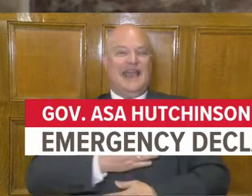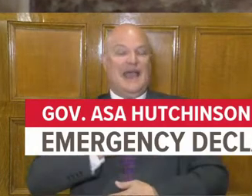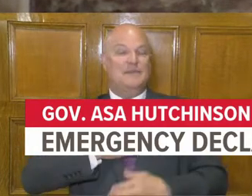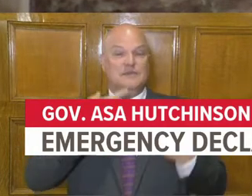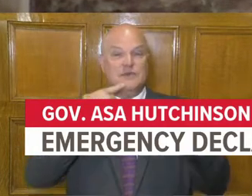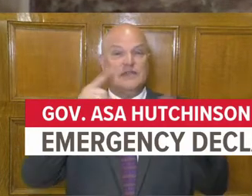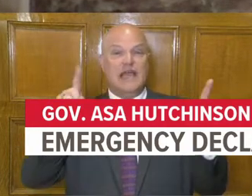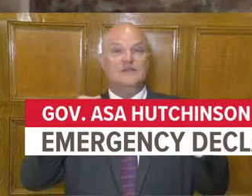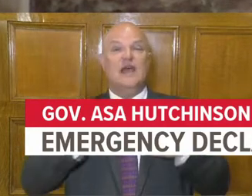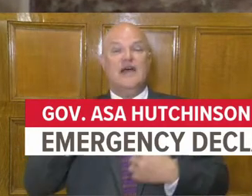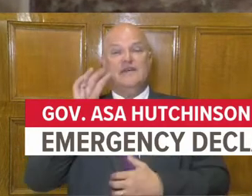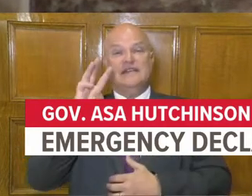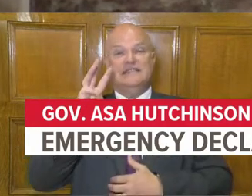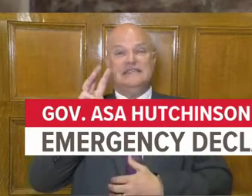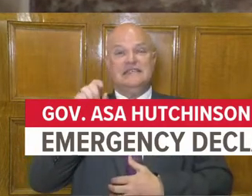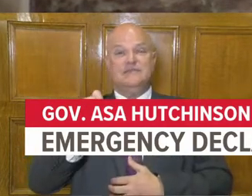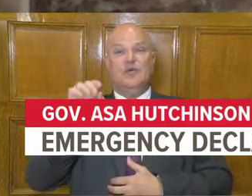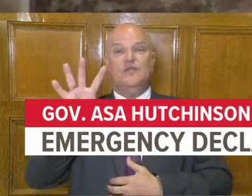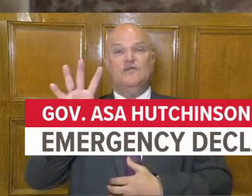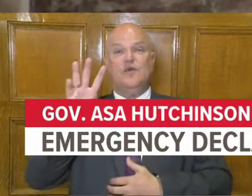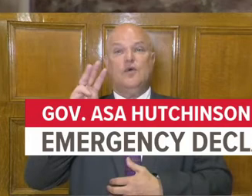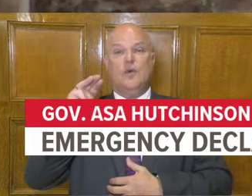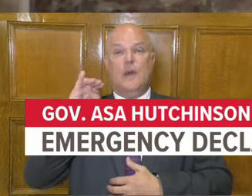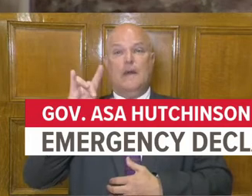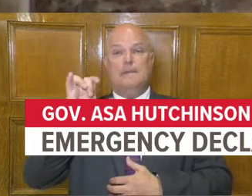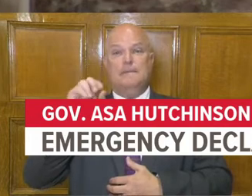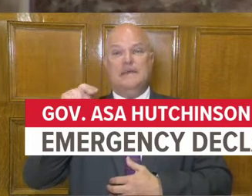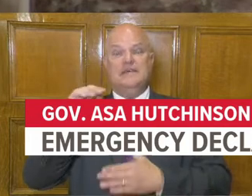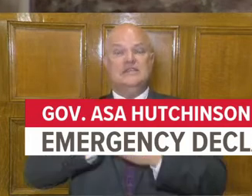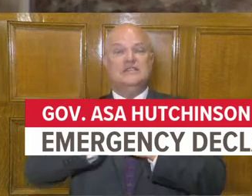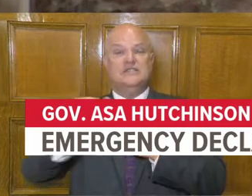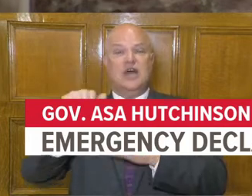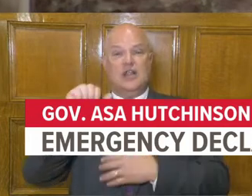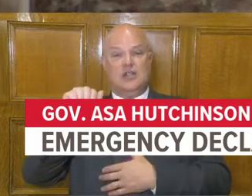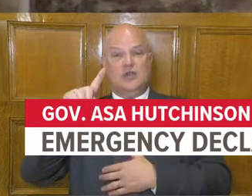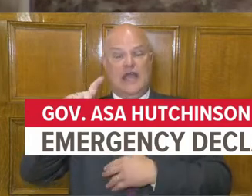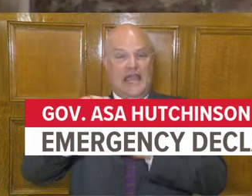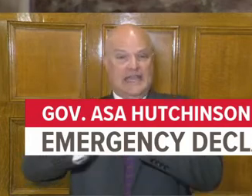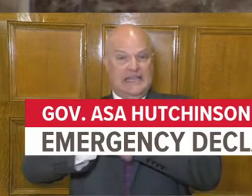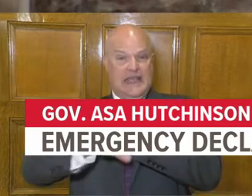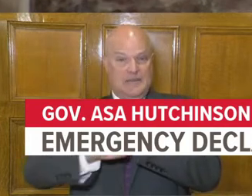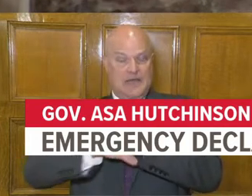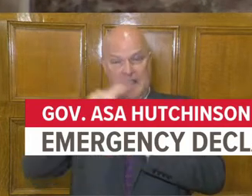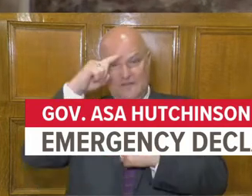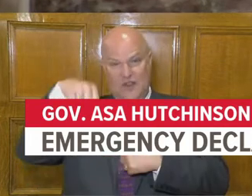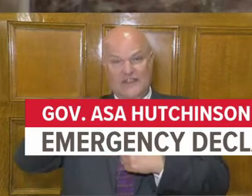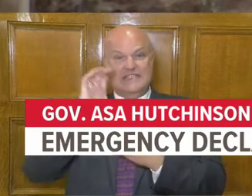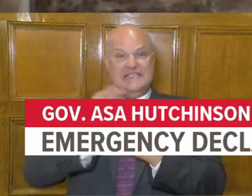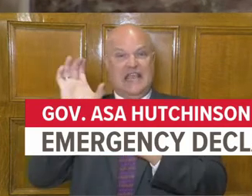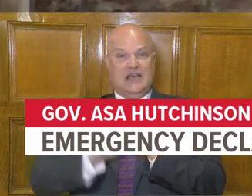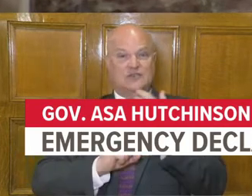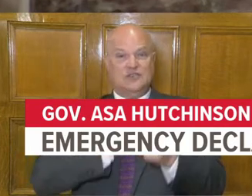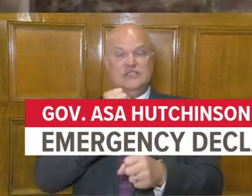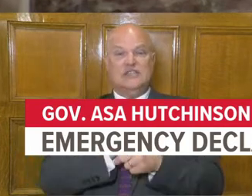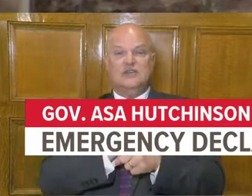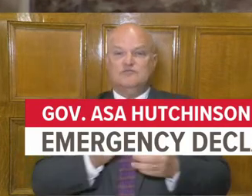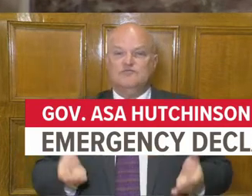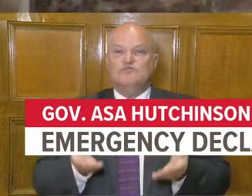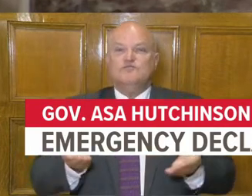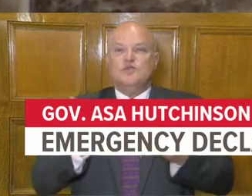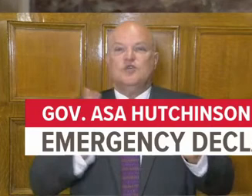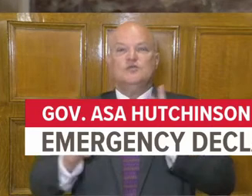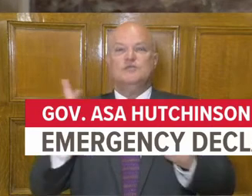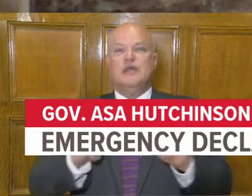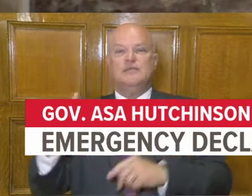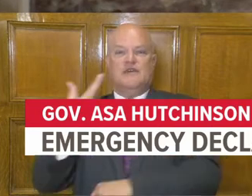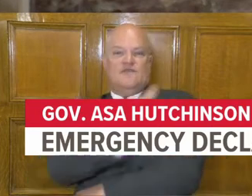we have a $6.4 million ad campaign for this calendar year to encourage the public